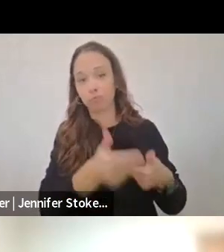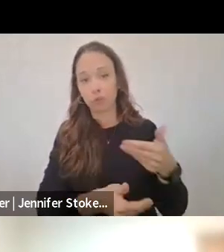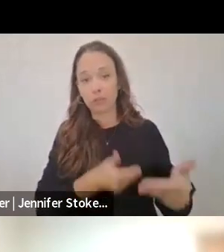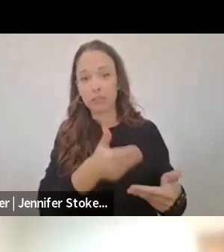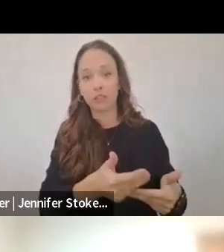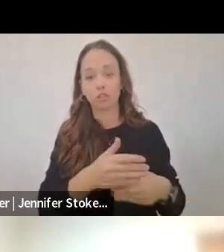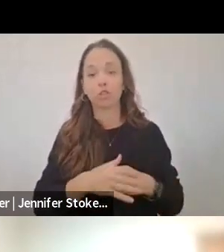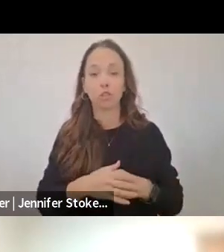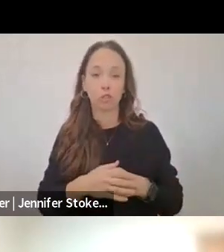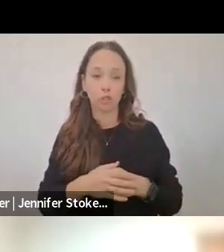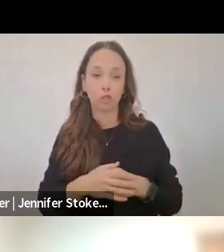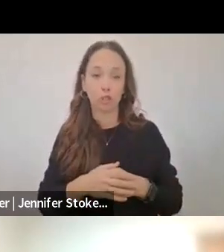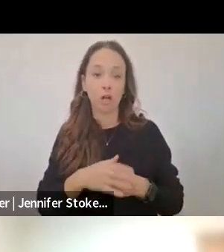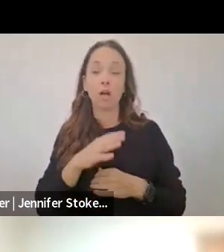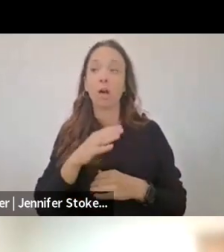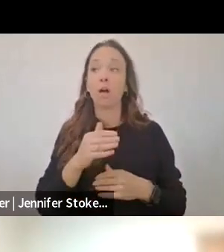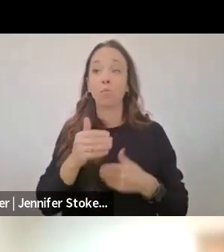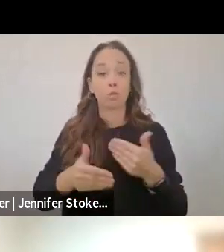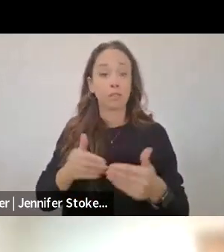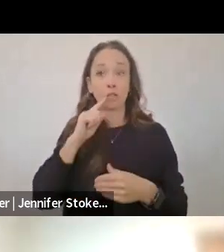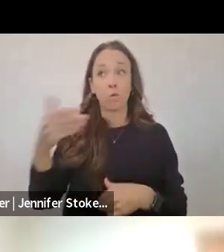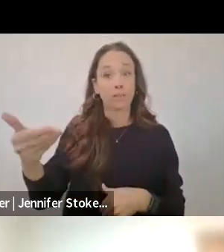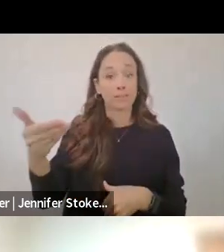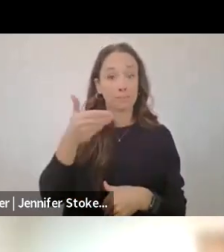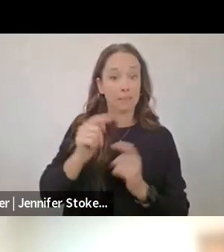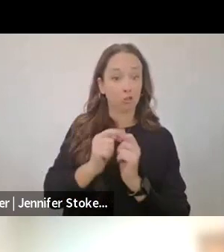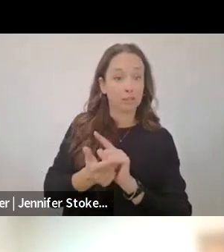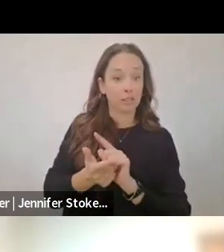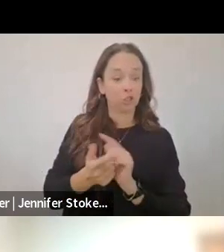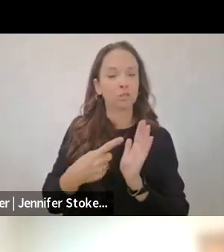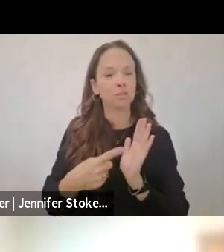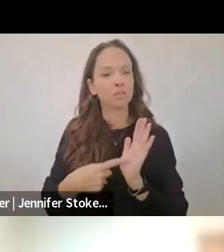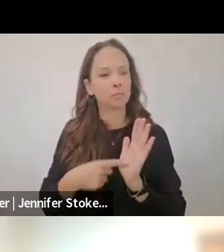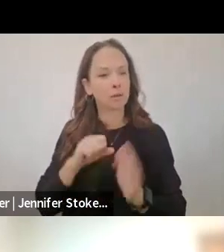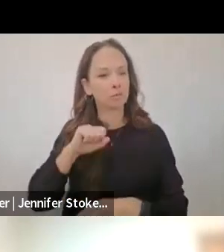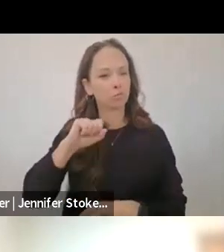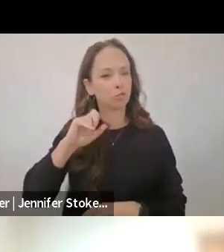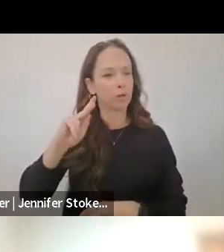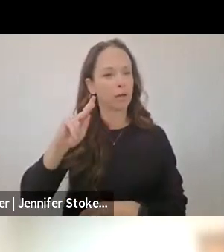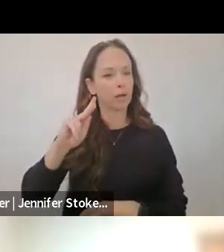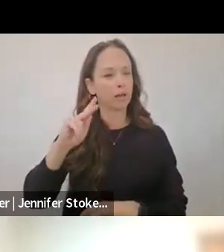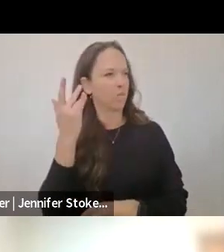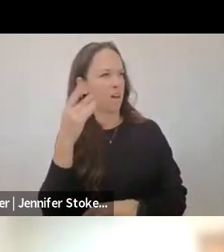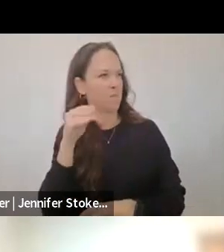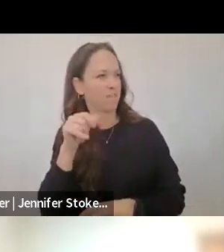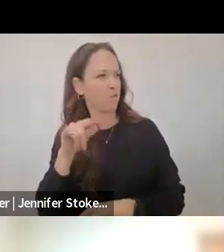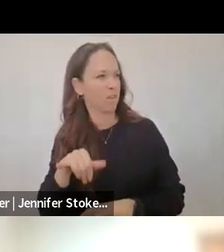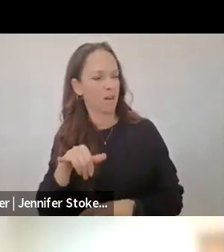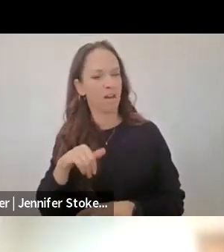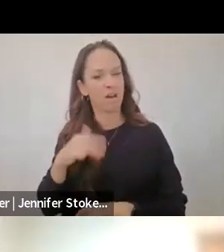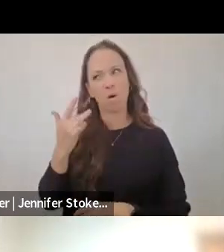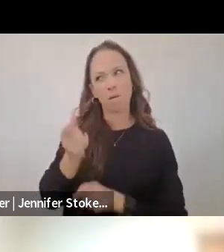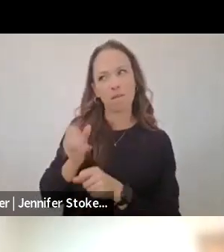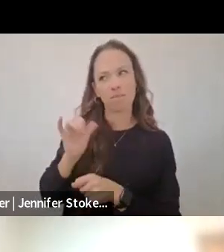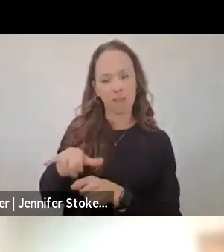side to actually submit a translation. Sometimes we get a little bit of pushback as to why do I have to pay for this and why do we create that? And